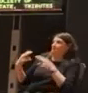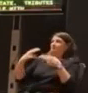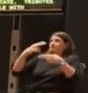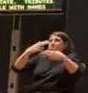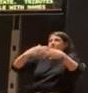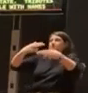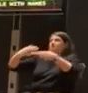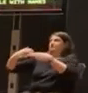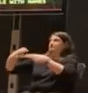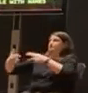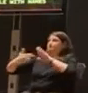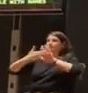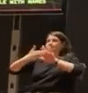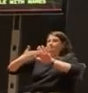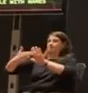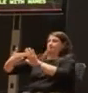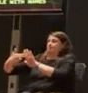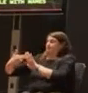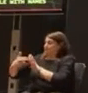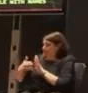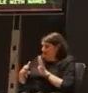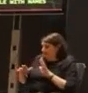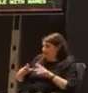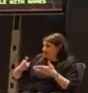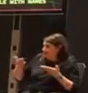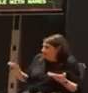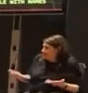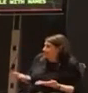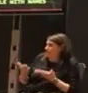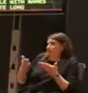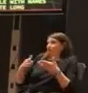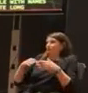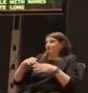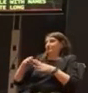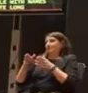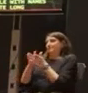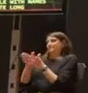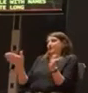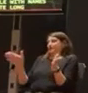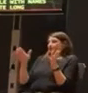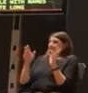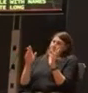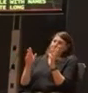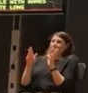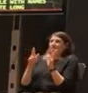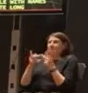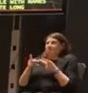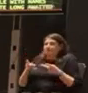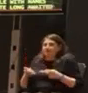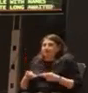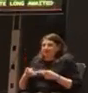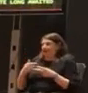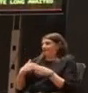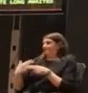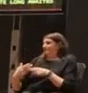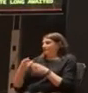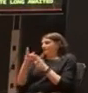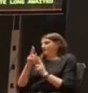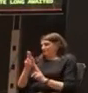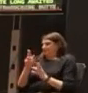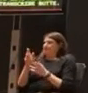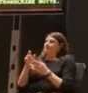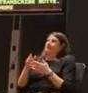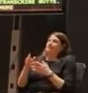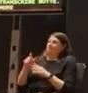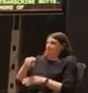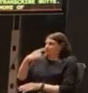Mary's previous work, Tributes, Seattle Public Places Named for Black People. The book is much more than an inventory of places named